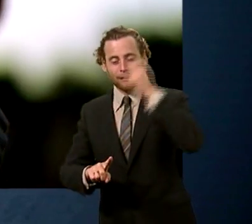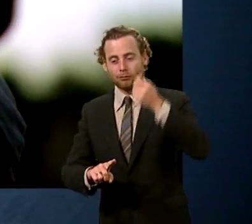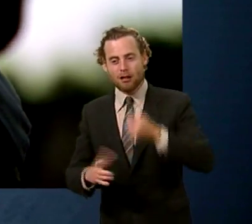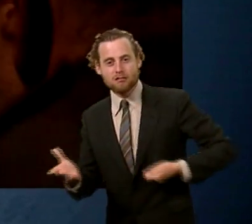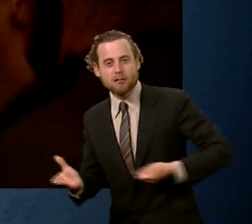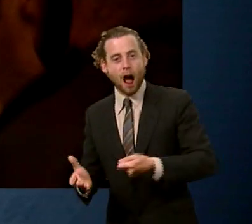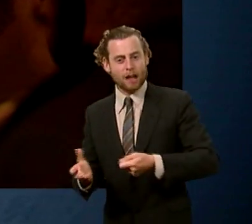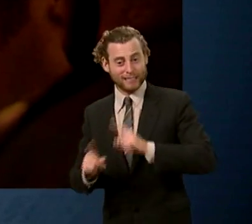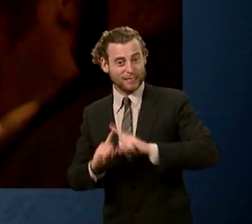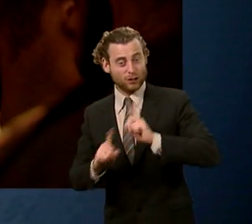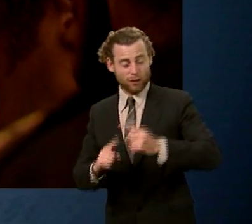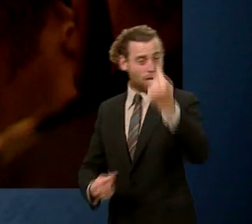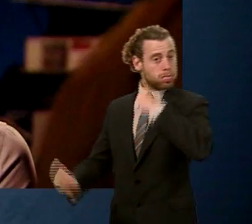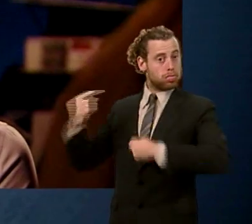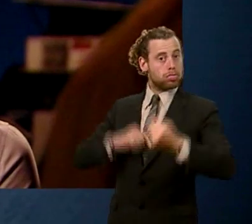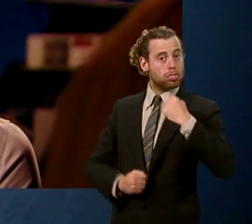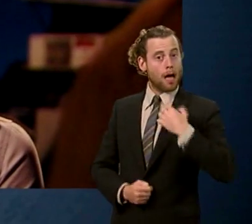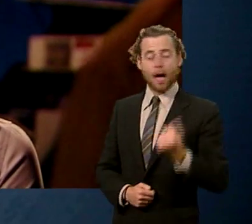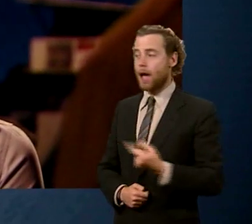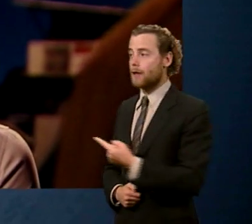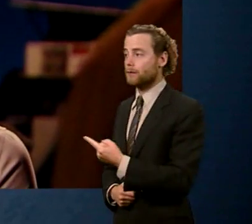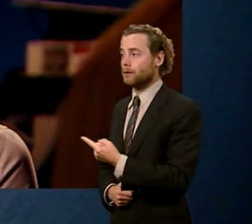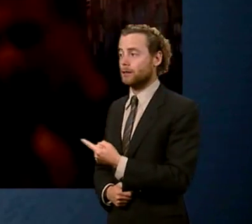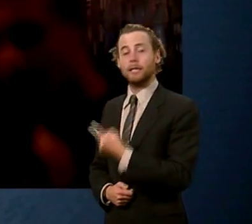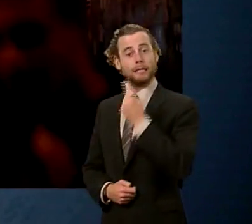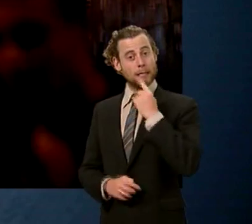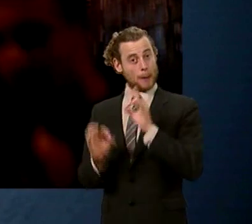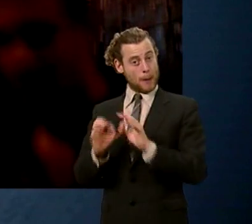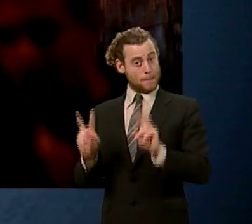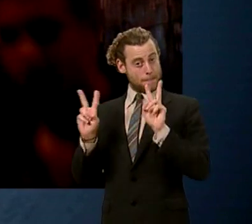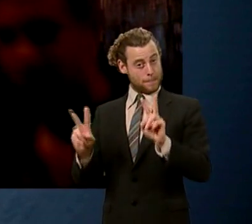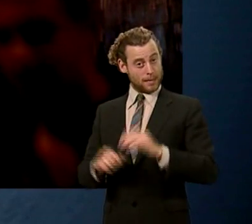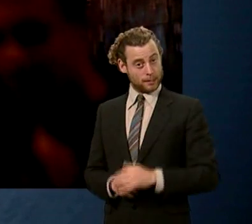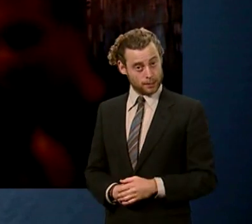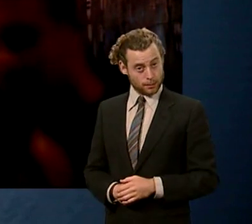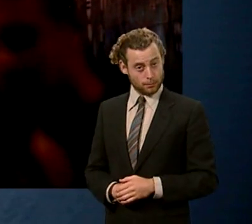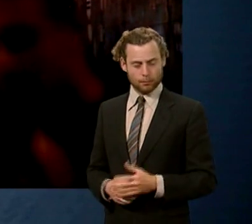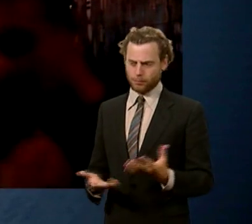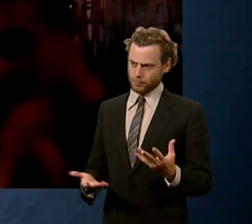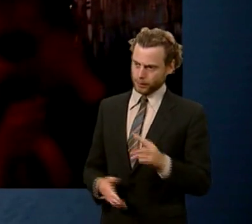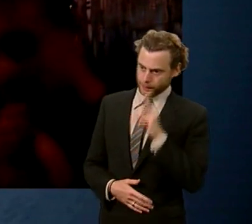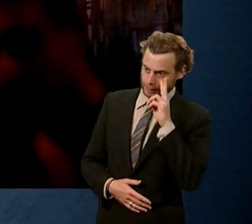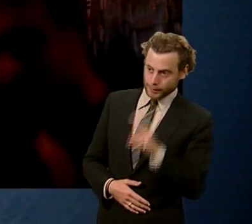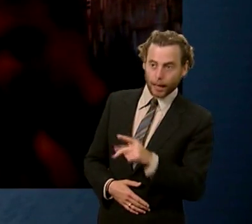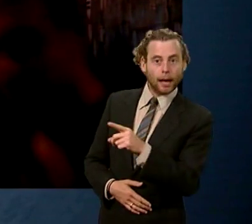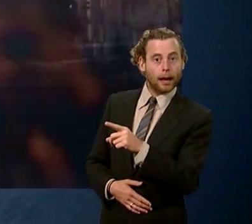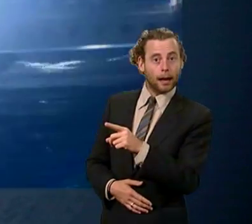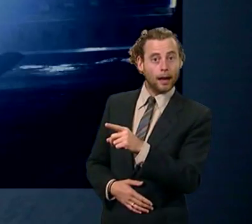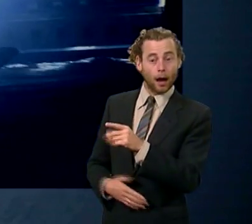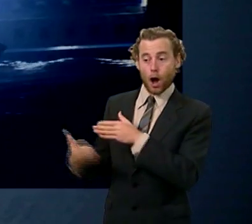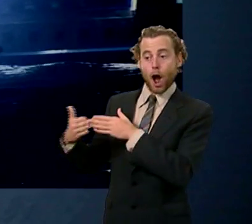all of them. These people came as peace activists, and now we're facing them as